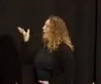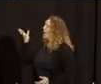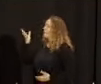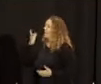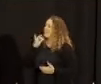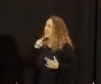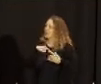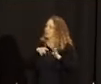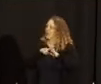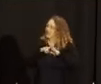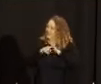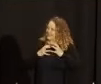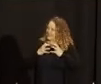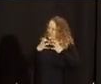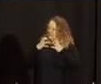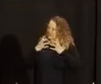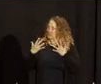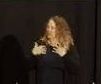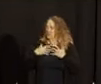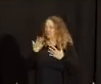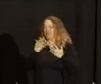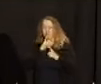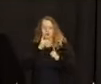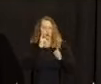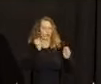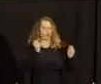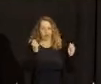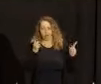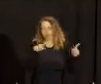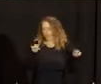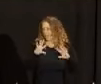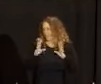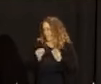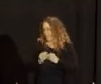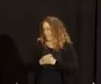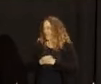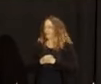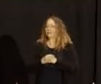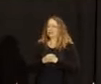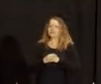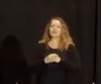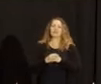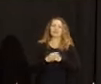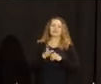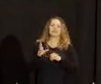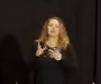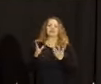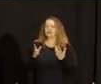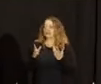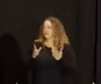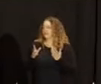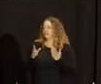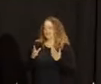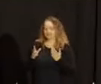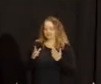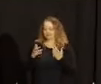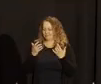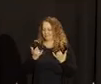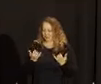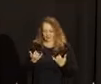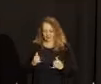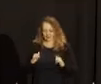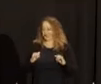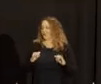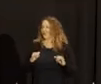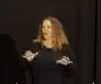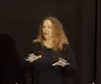tension. My mom, and I think this is true for a lot of families, did and continues to do so much